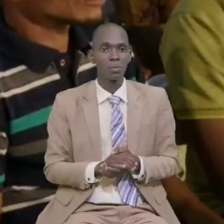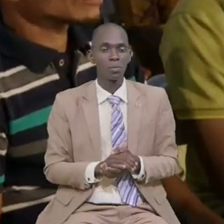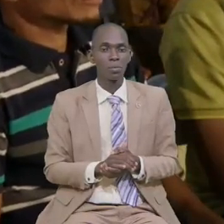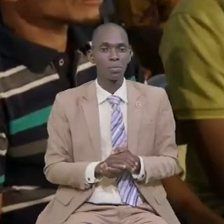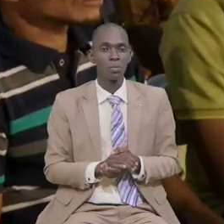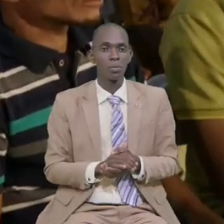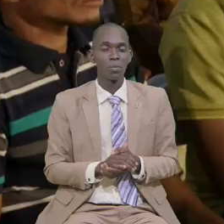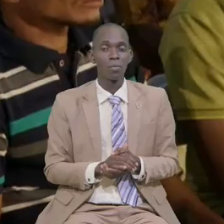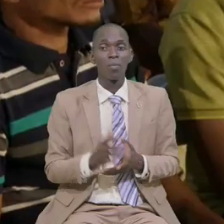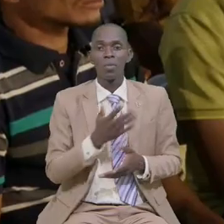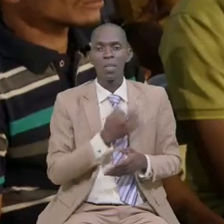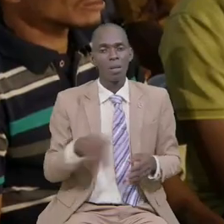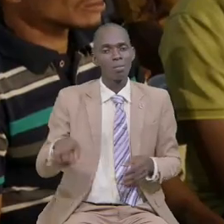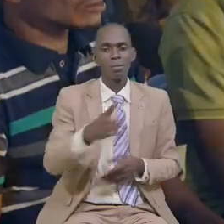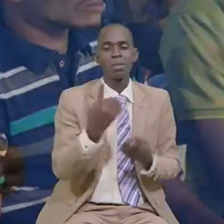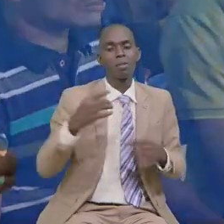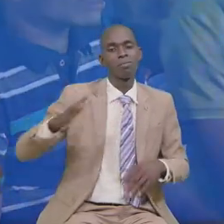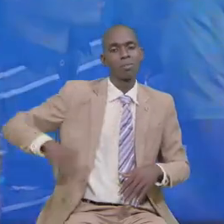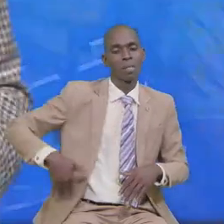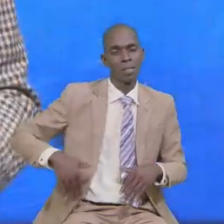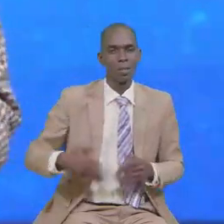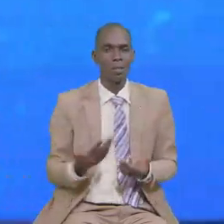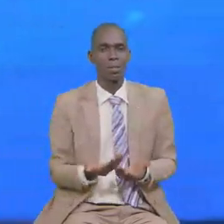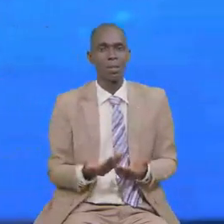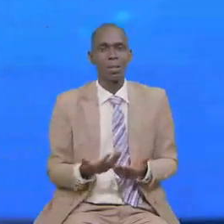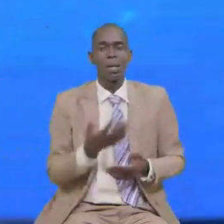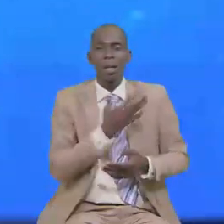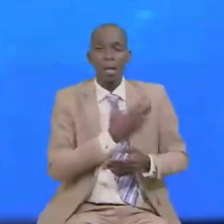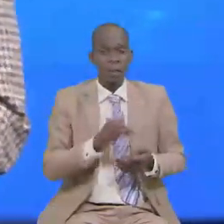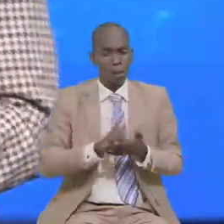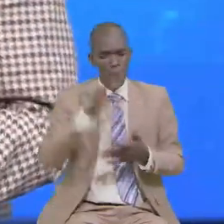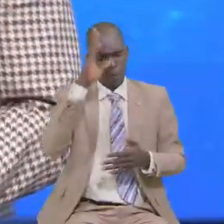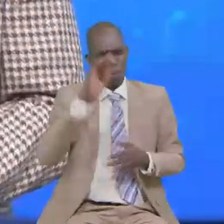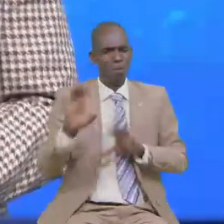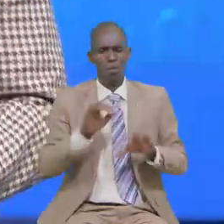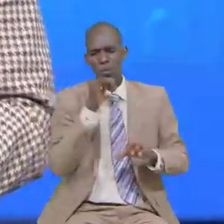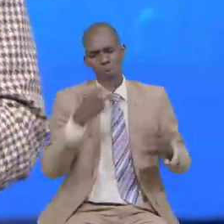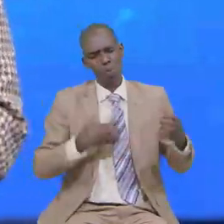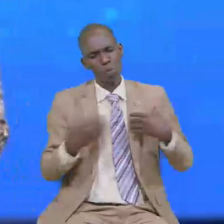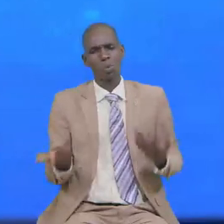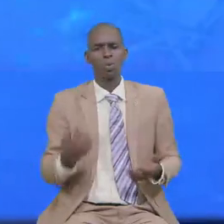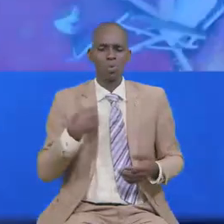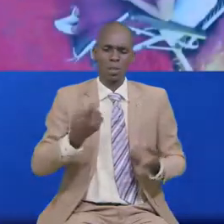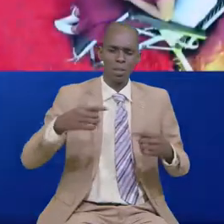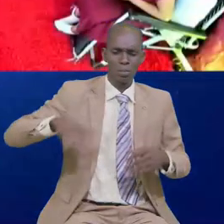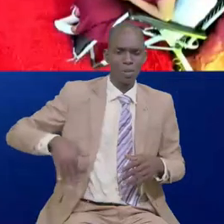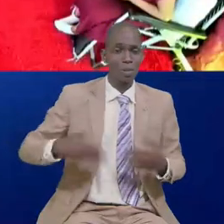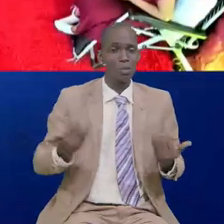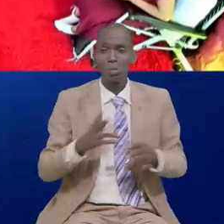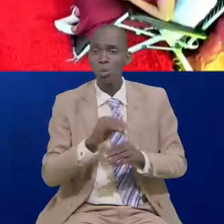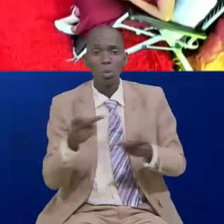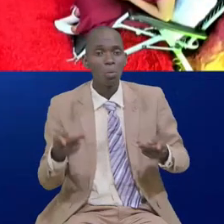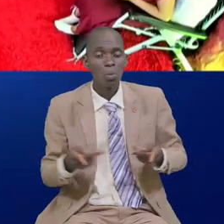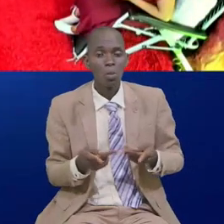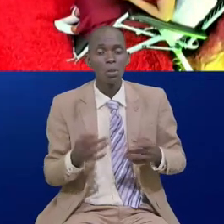And they came late. And the man didn't say, we came late, there's no seat, take me back home.